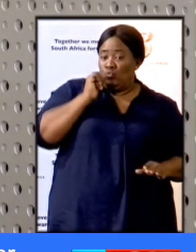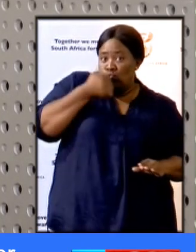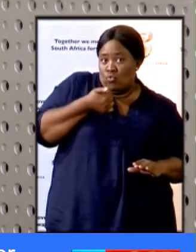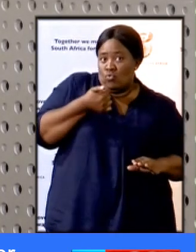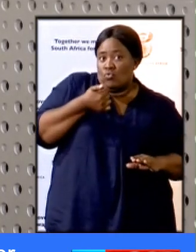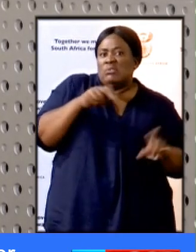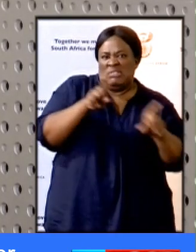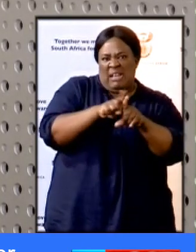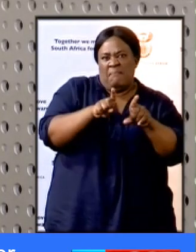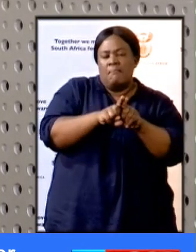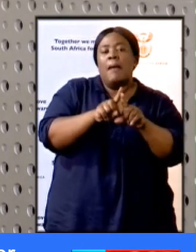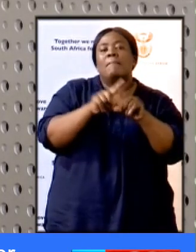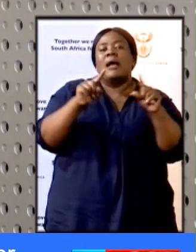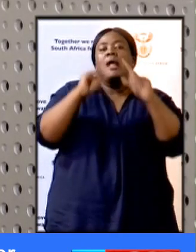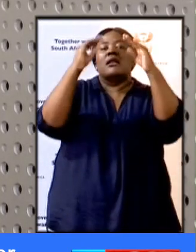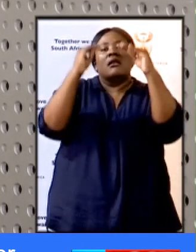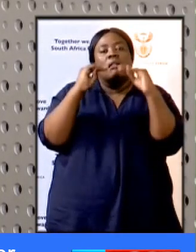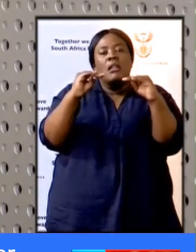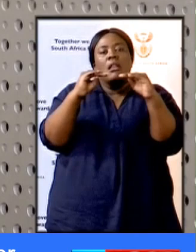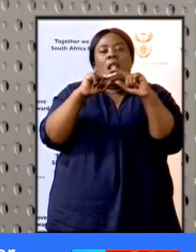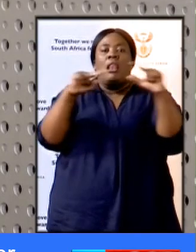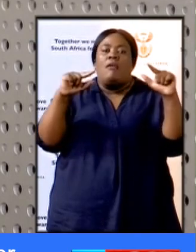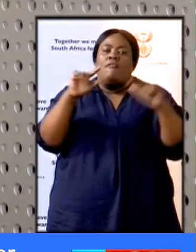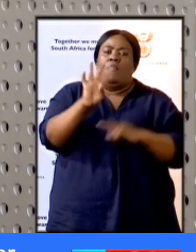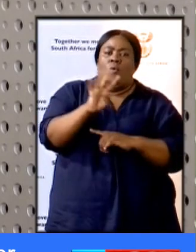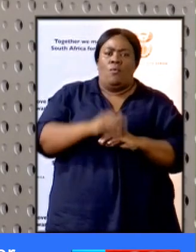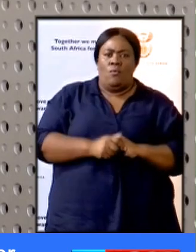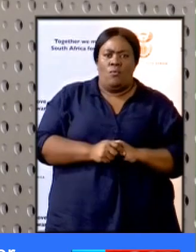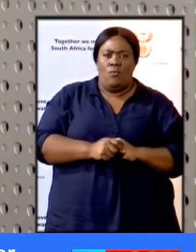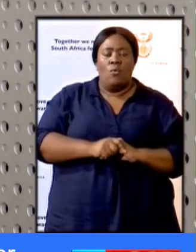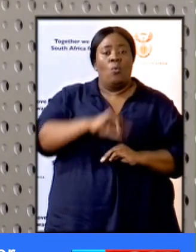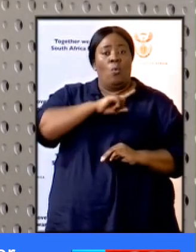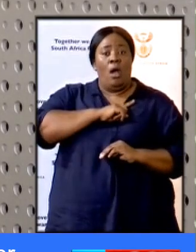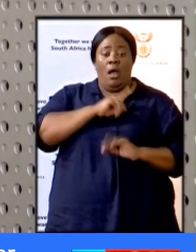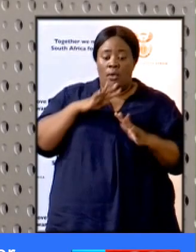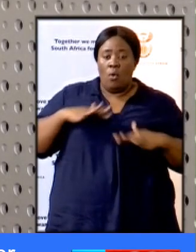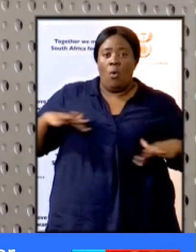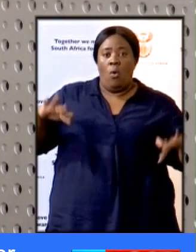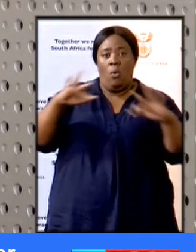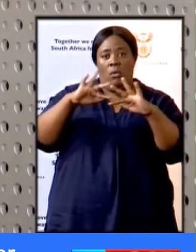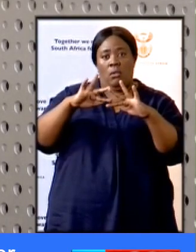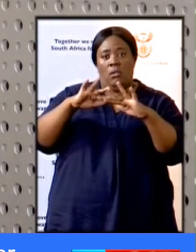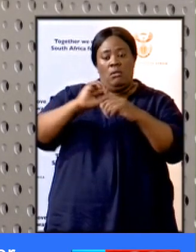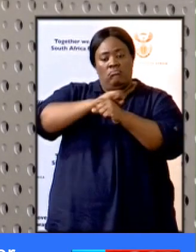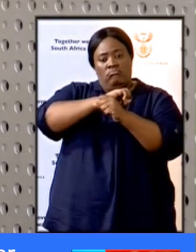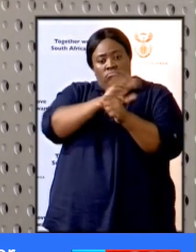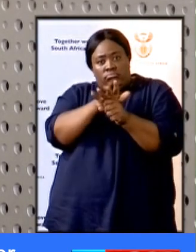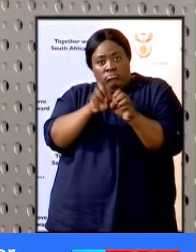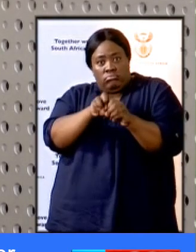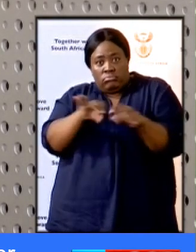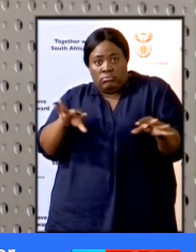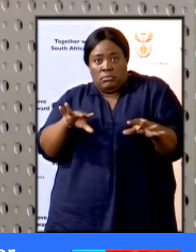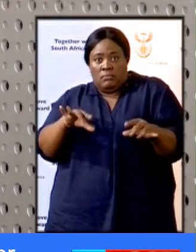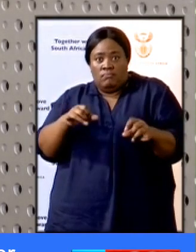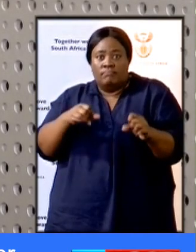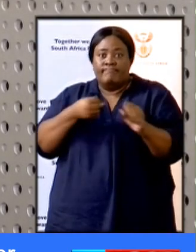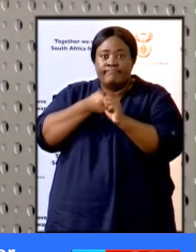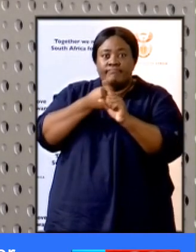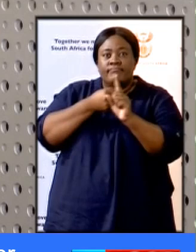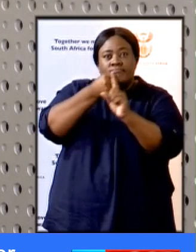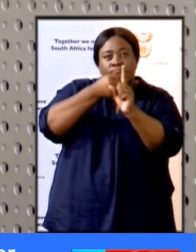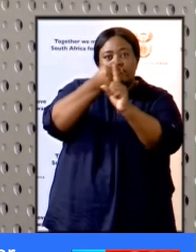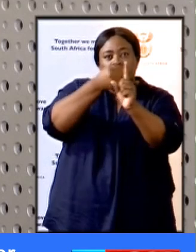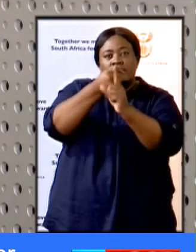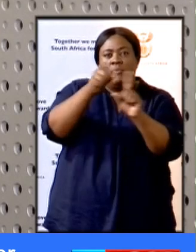level. Because all of us must fight this COVID. All of us must work